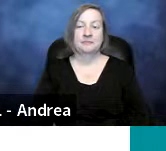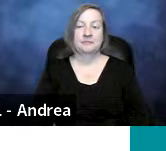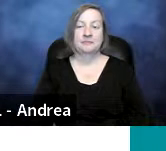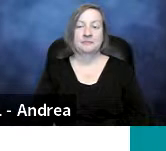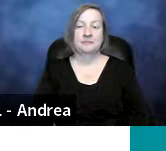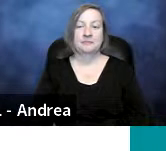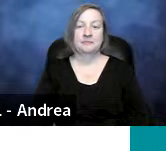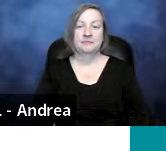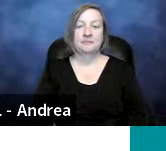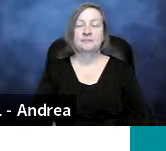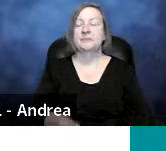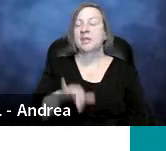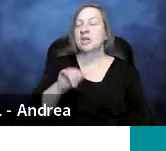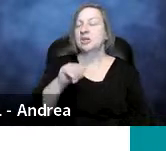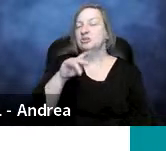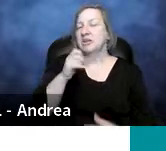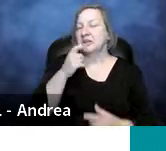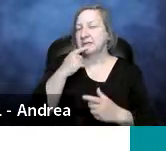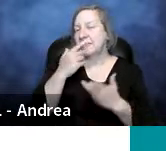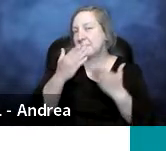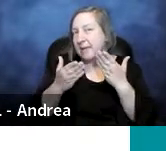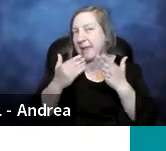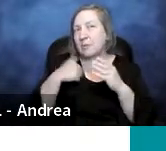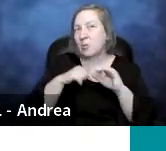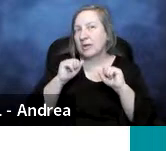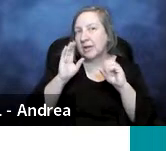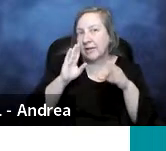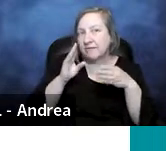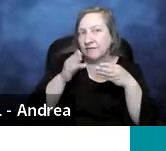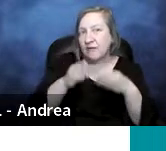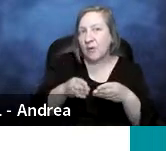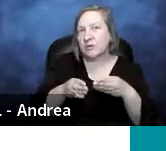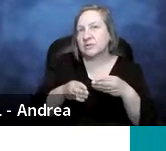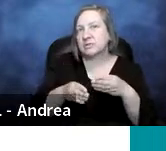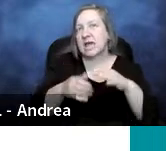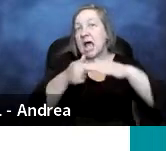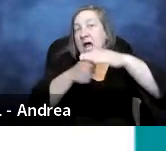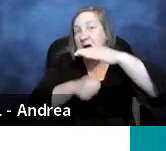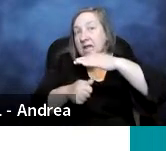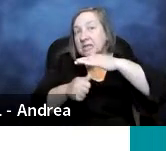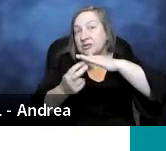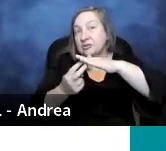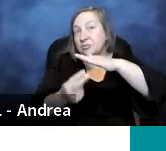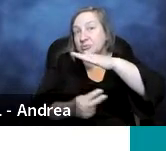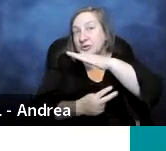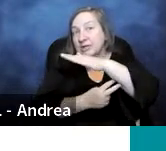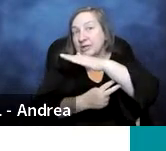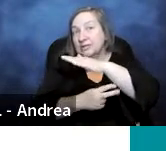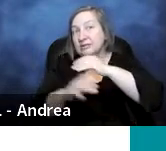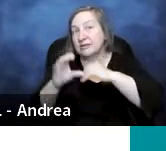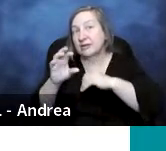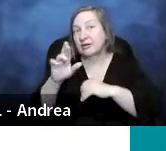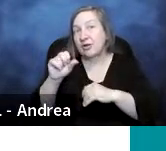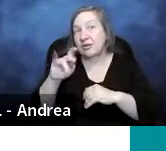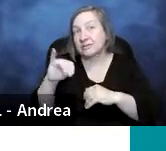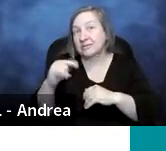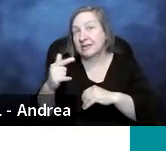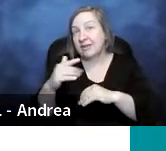Maybe we can focus in on the underbridge crossing, and I think the next slide, yeah.